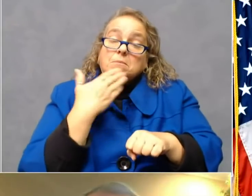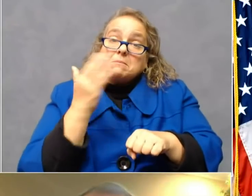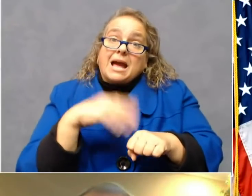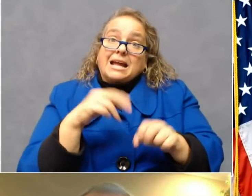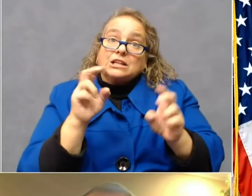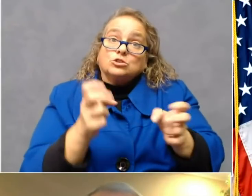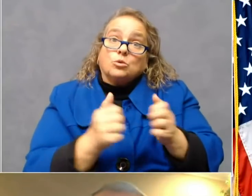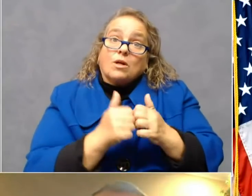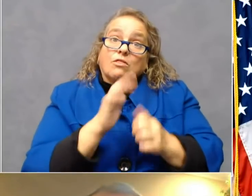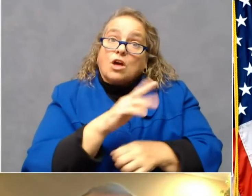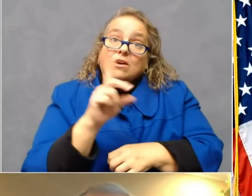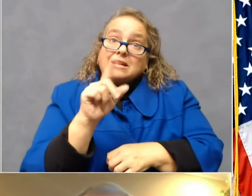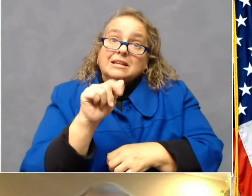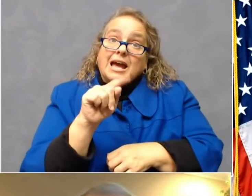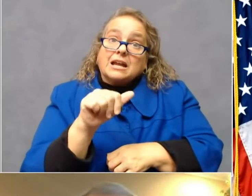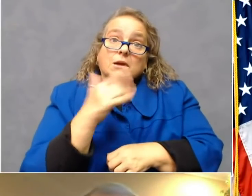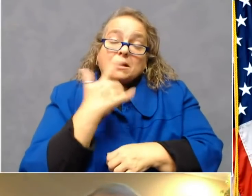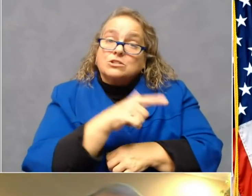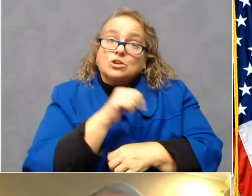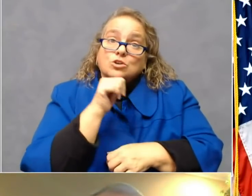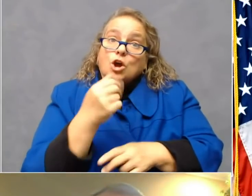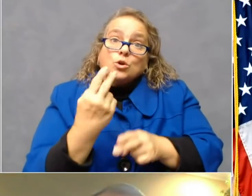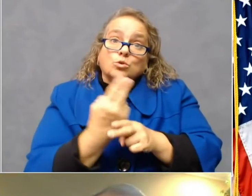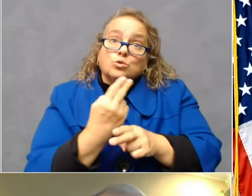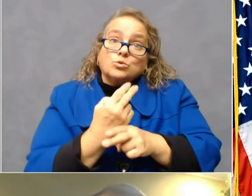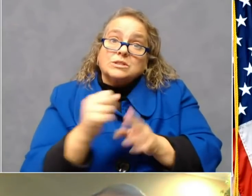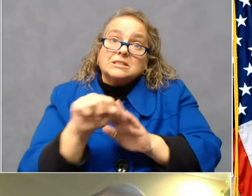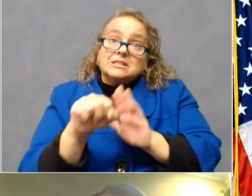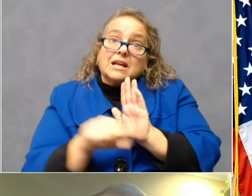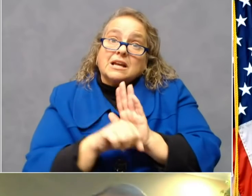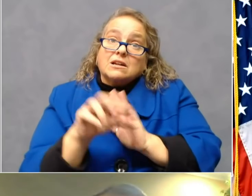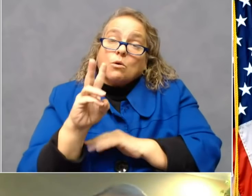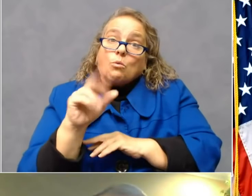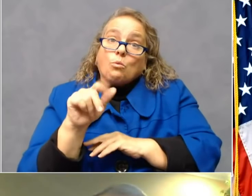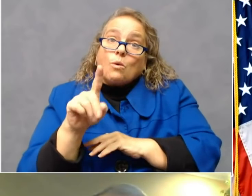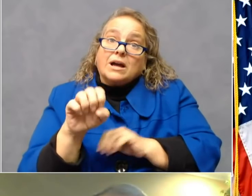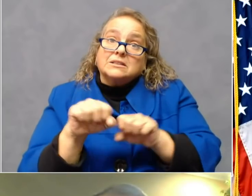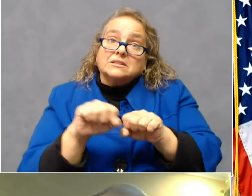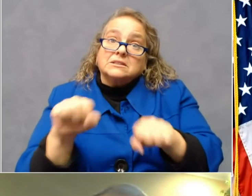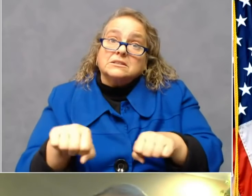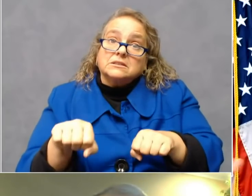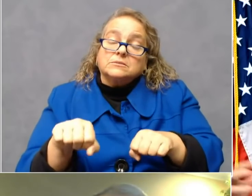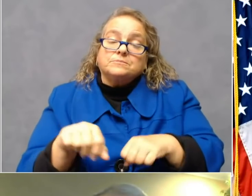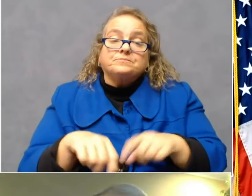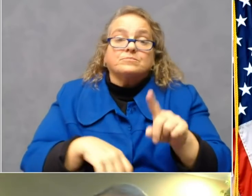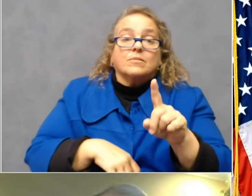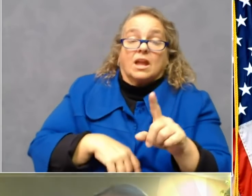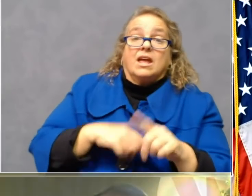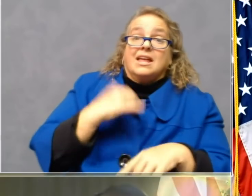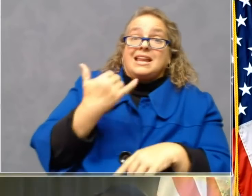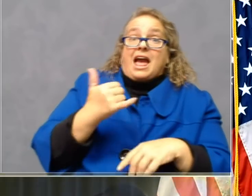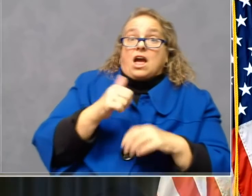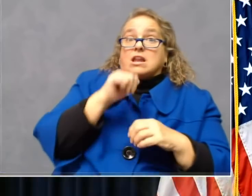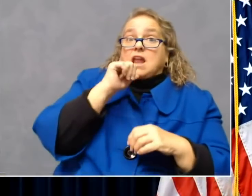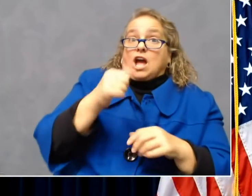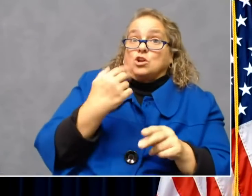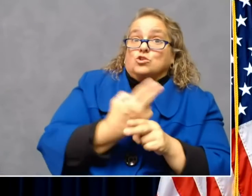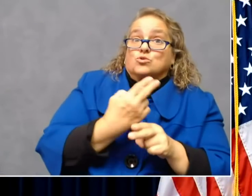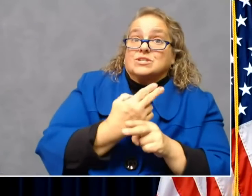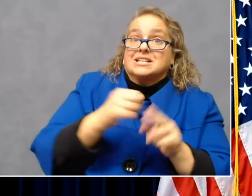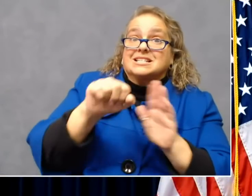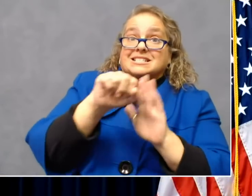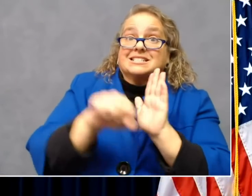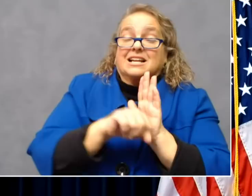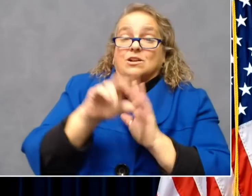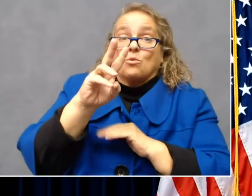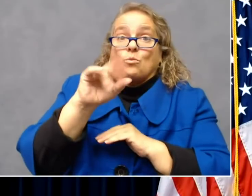So without using the statewide system, it can't be shared with others. And our goal in bringing in extra help, which we did with